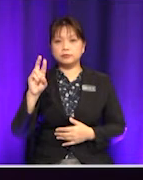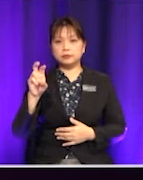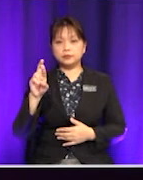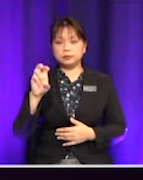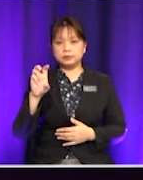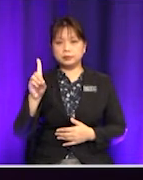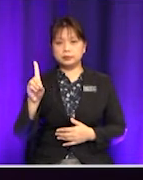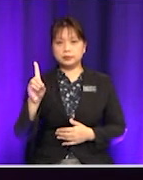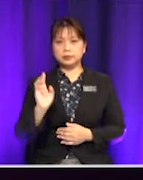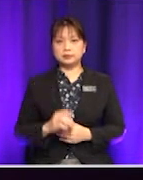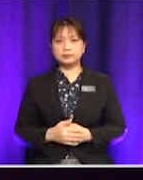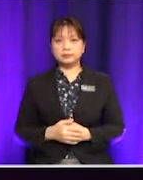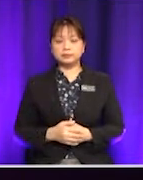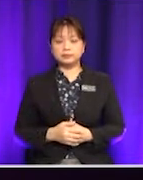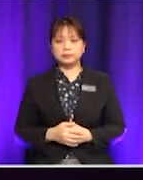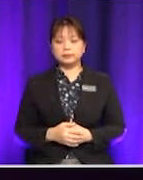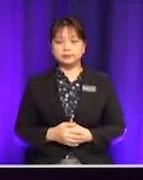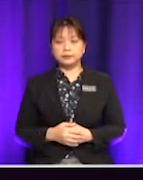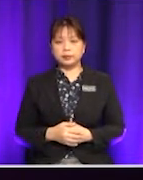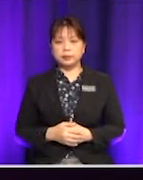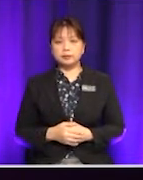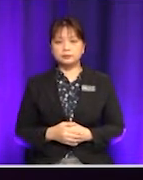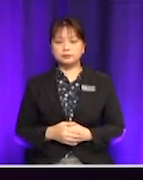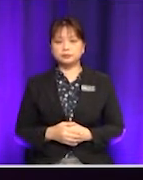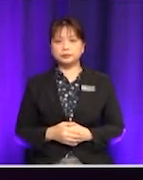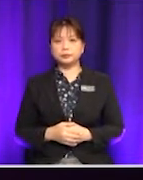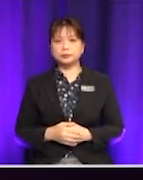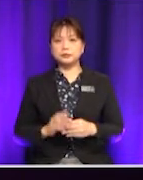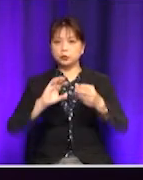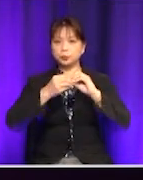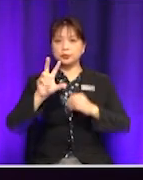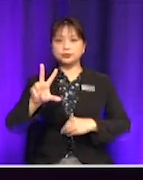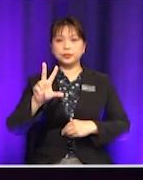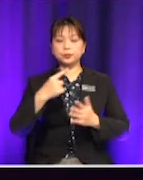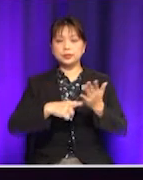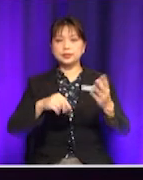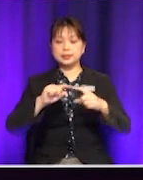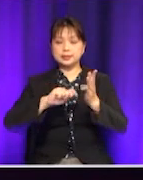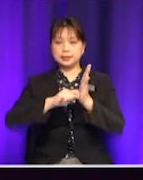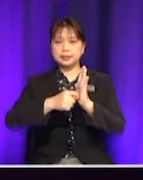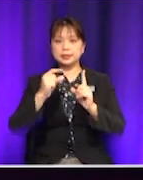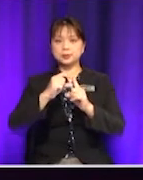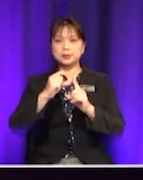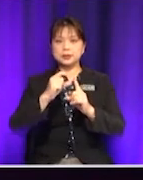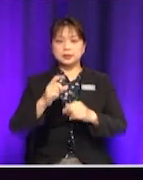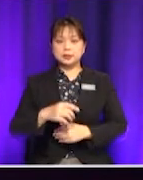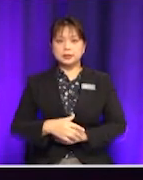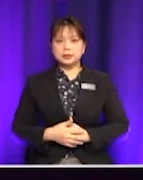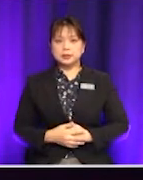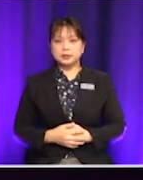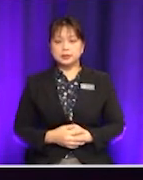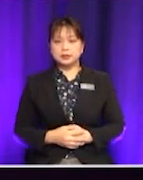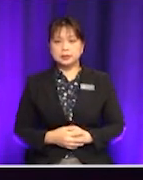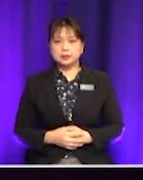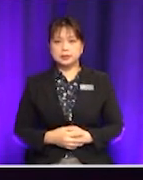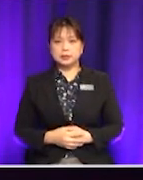there, Right, Shafiqa, it's yeah? already there. Okay, now the next one, what are the keywords? Go question number 3. Come on, guys. Let's do Can I this, give a try, guys. madam? Yes,